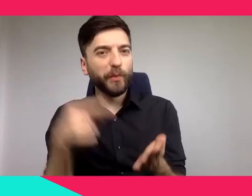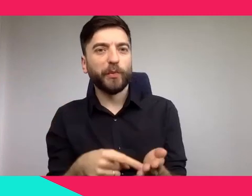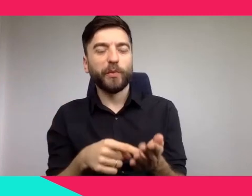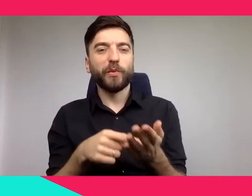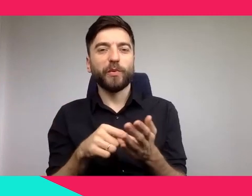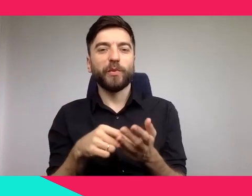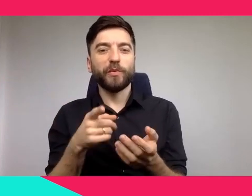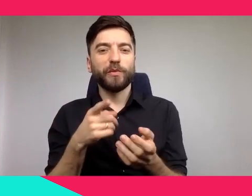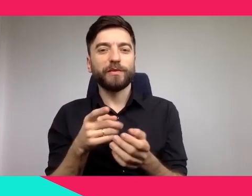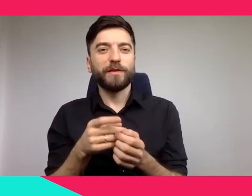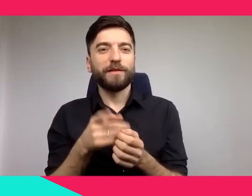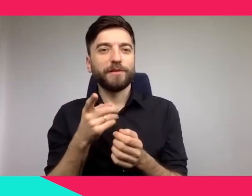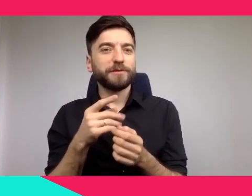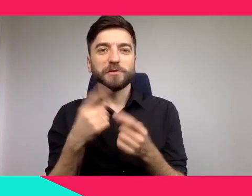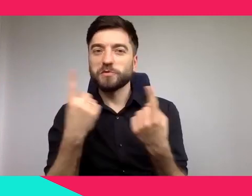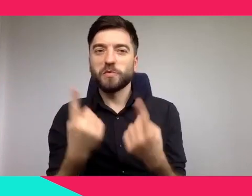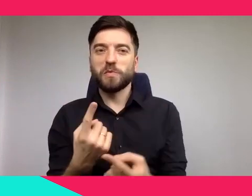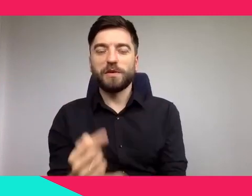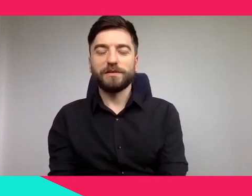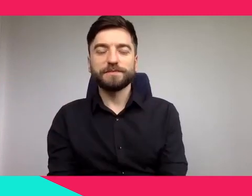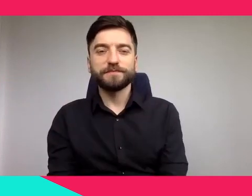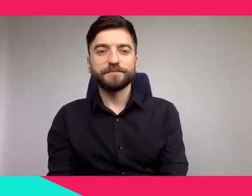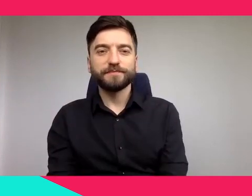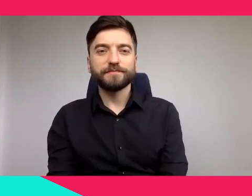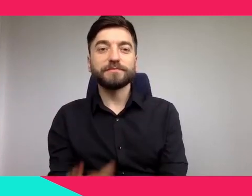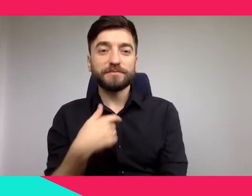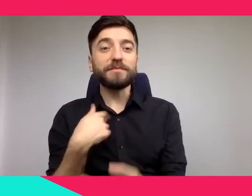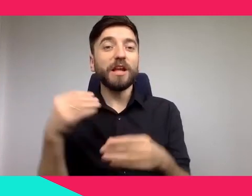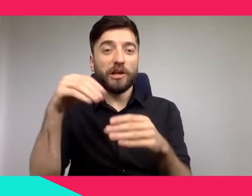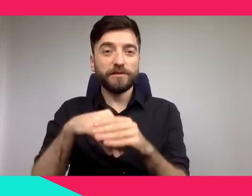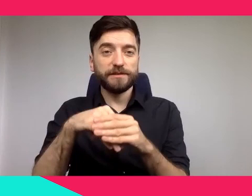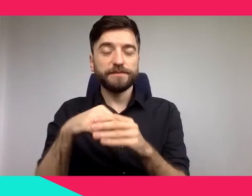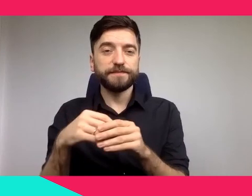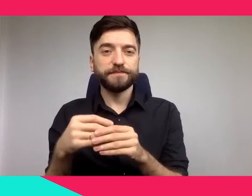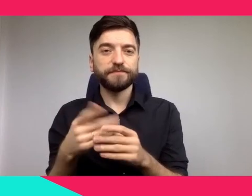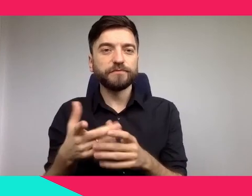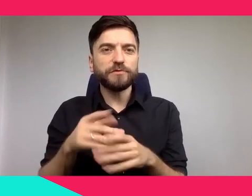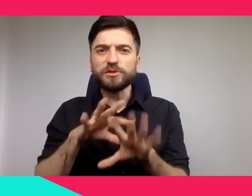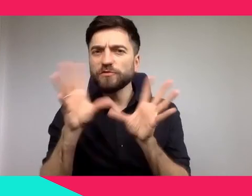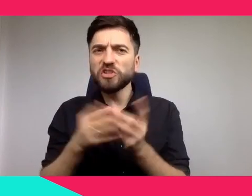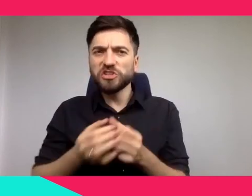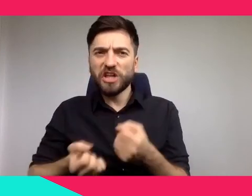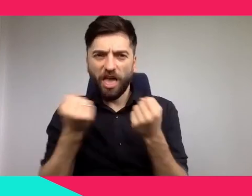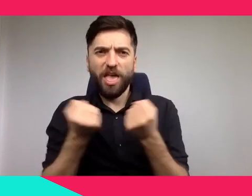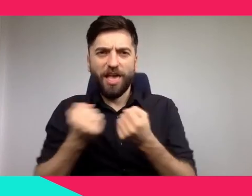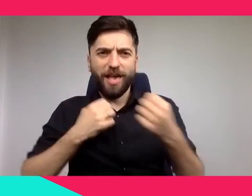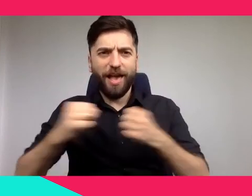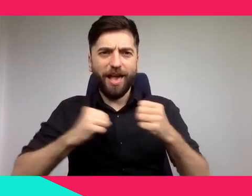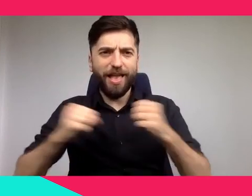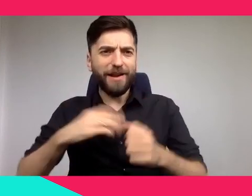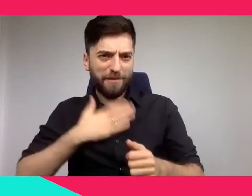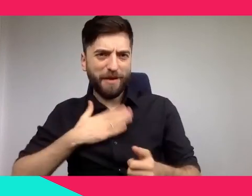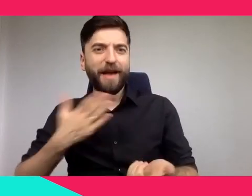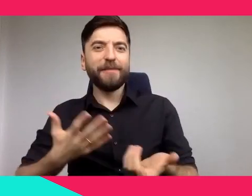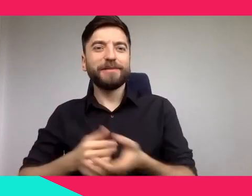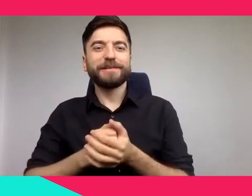we were all, we were all very energetic and in a positive way, very